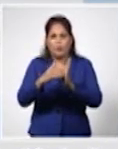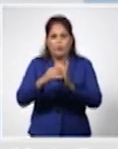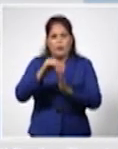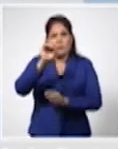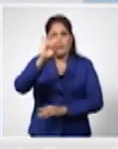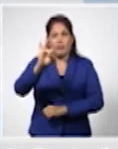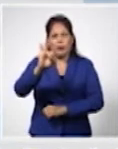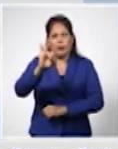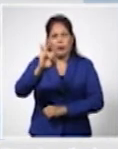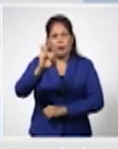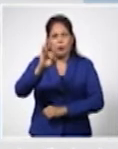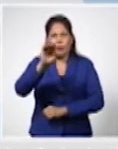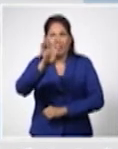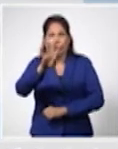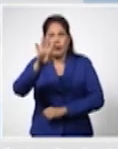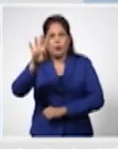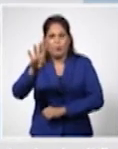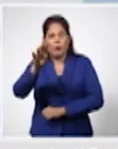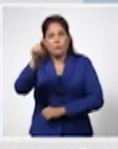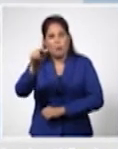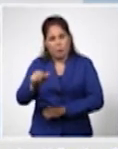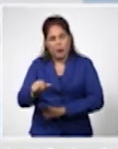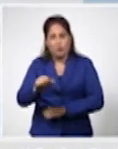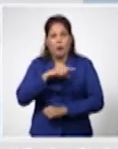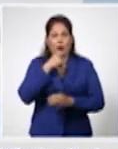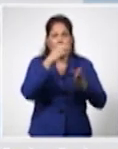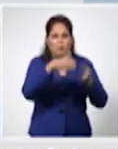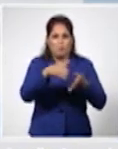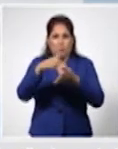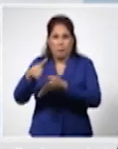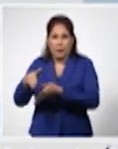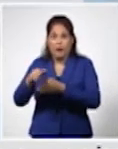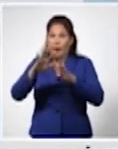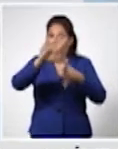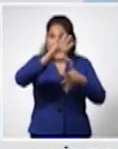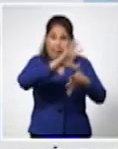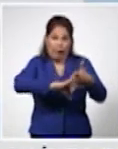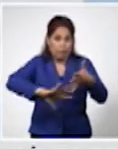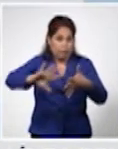394,744, and a mortality rate of 3.64%.